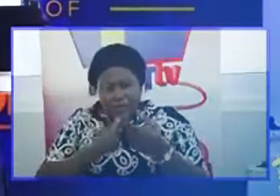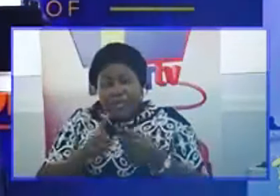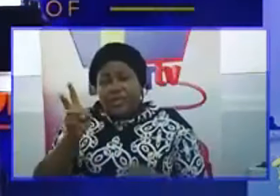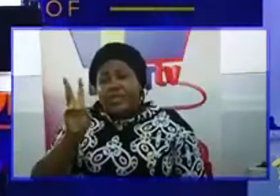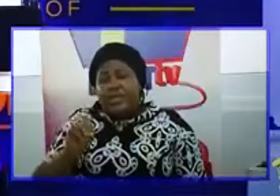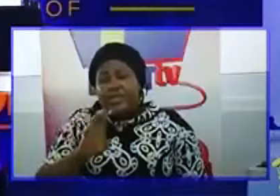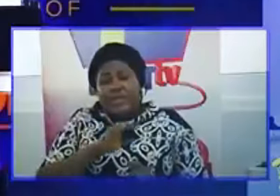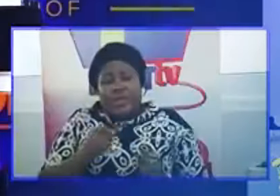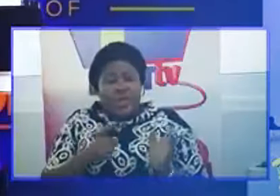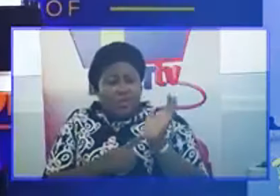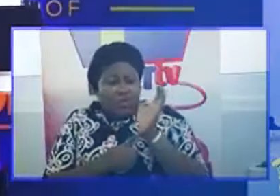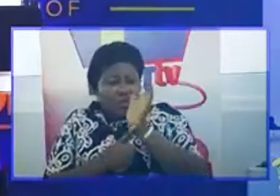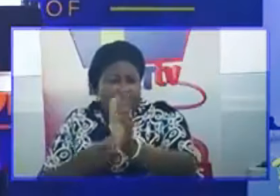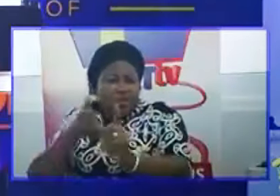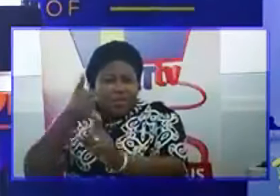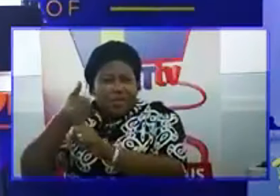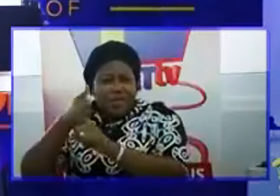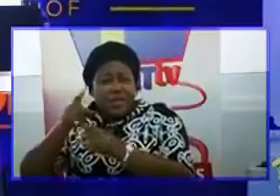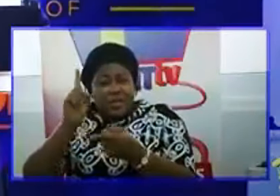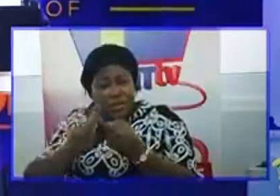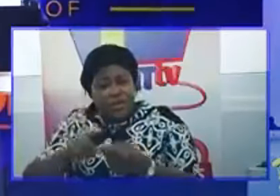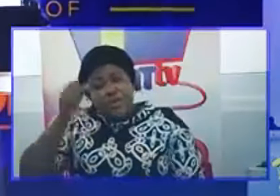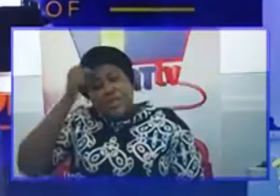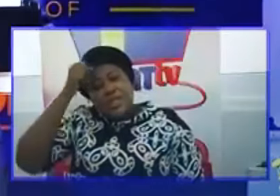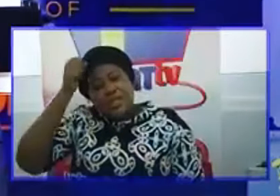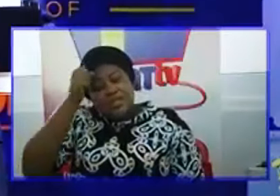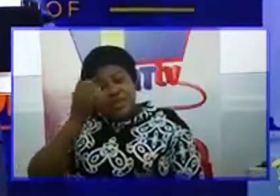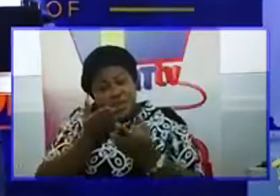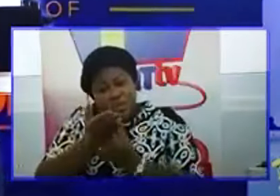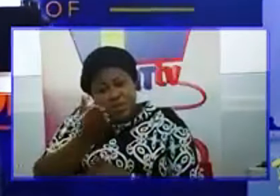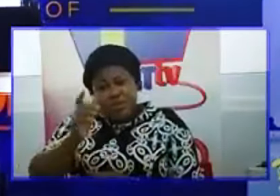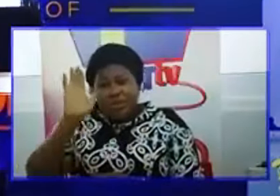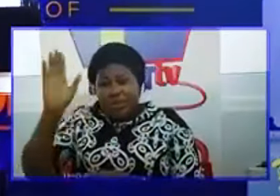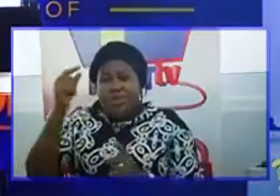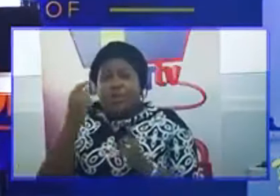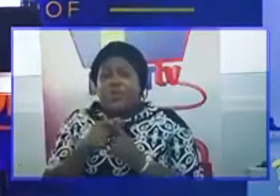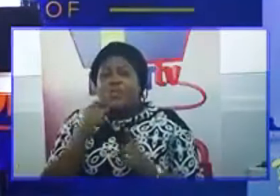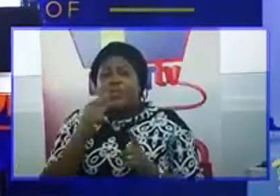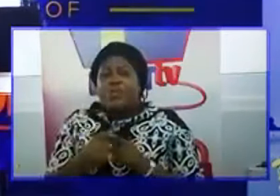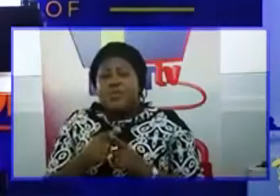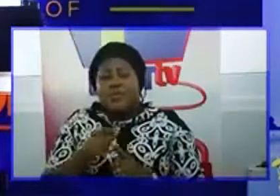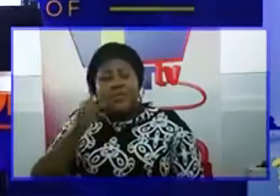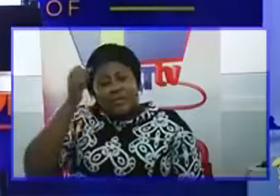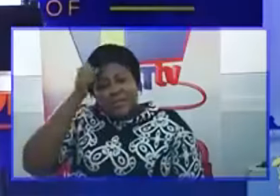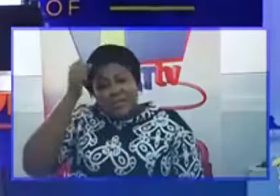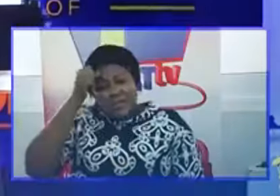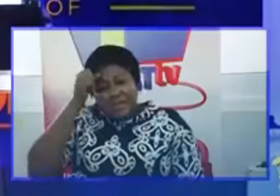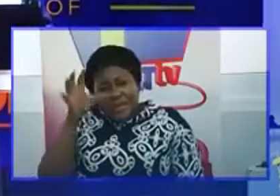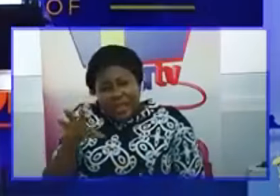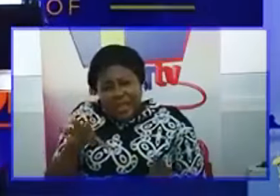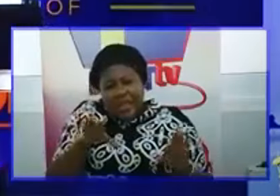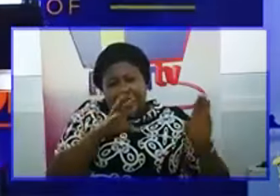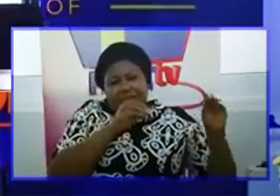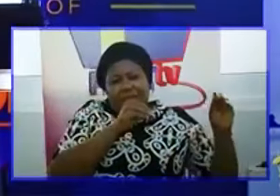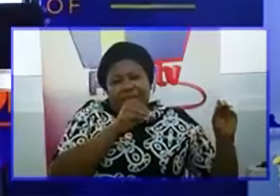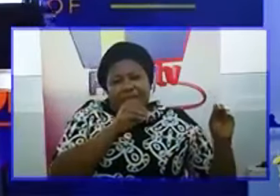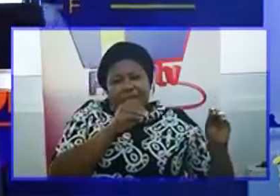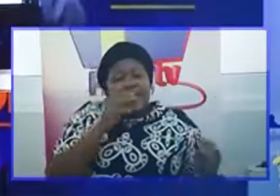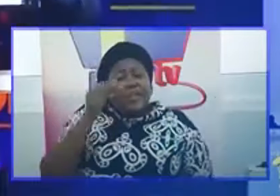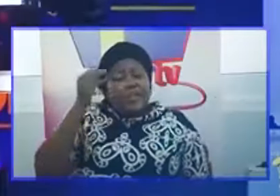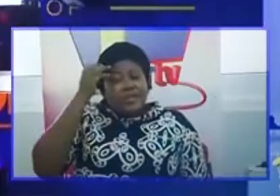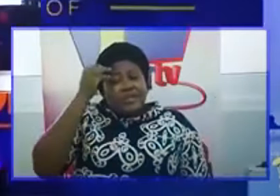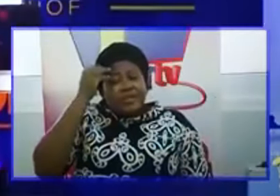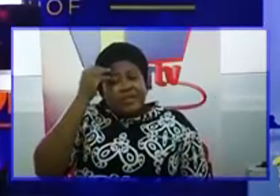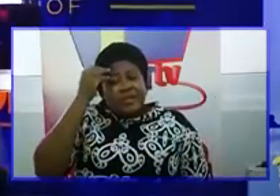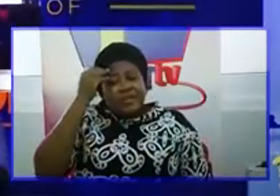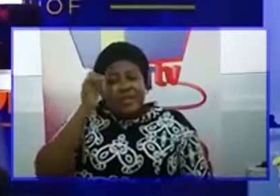he revealed himself to Samuel through his word. And Samuel's word, that is the word of God in Samuel's mouth,